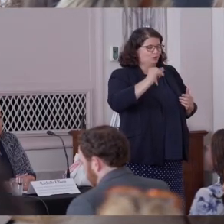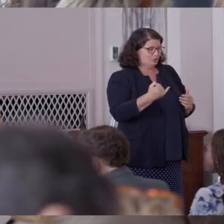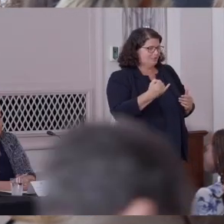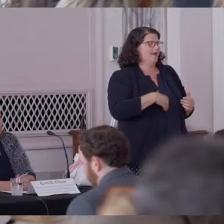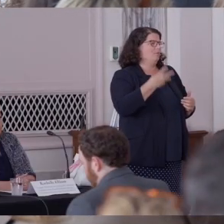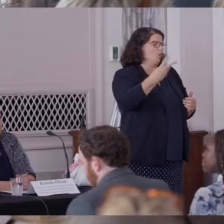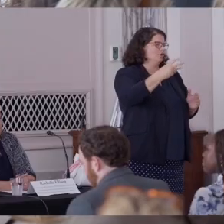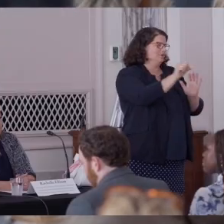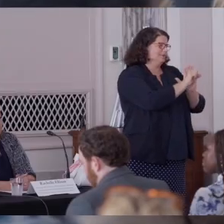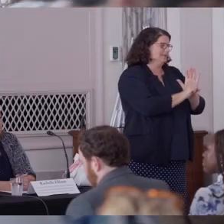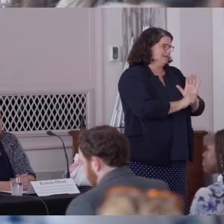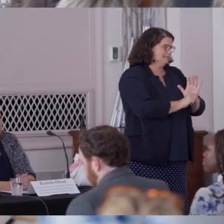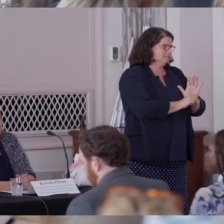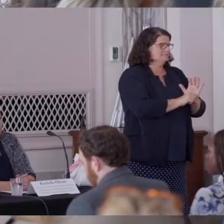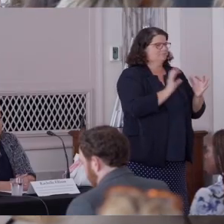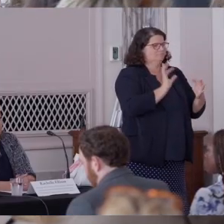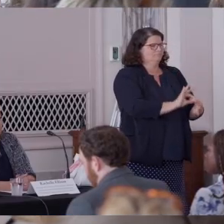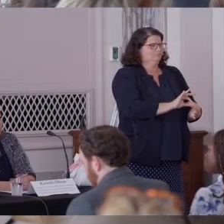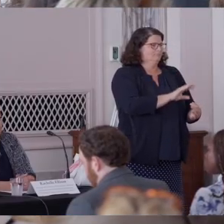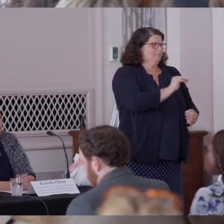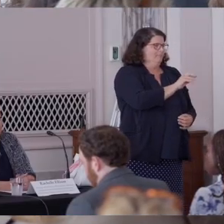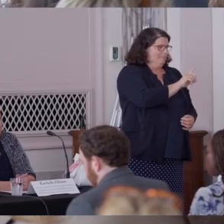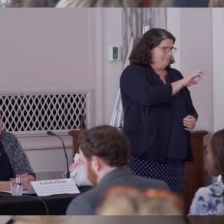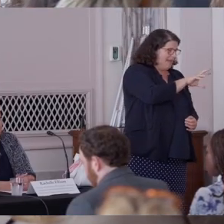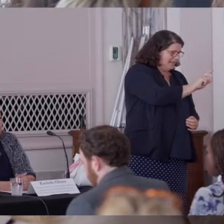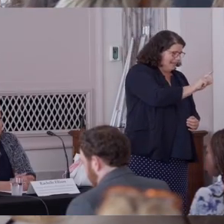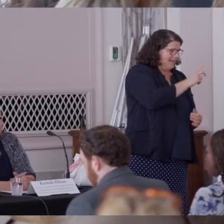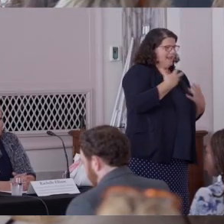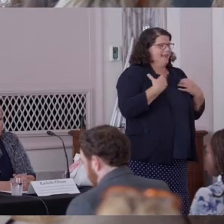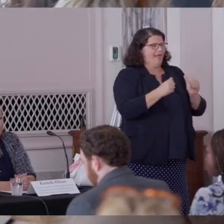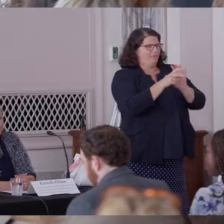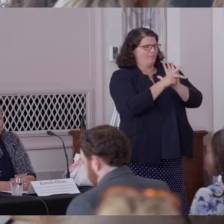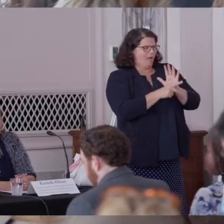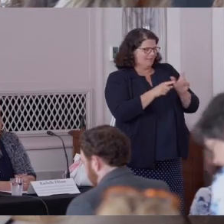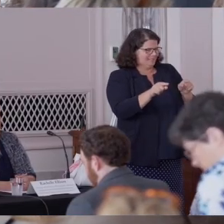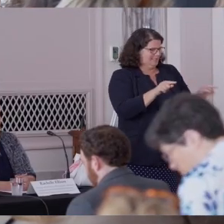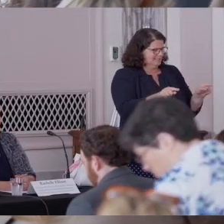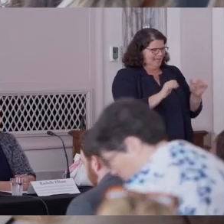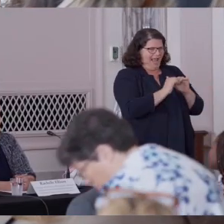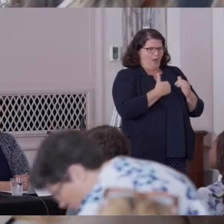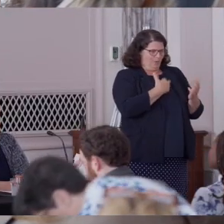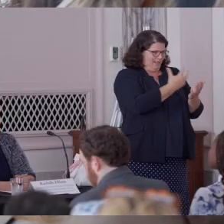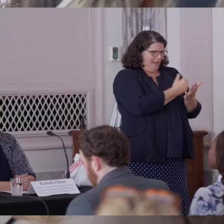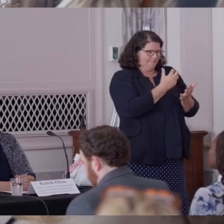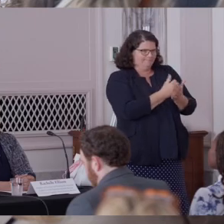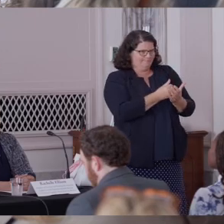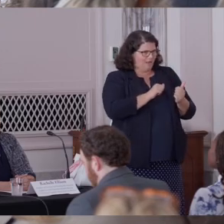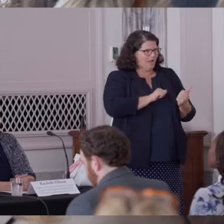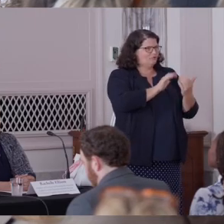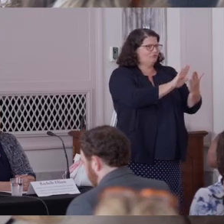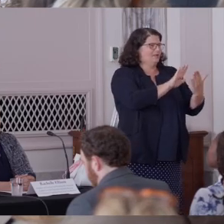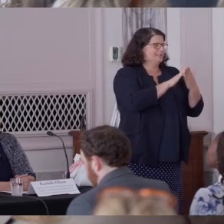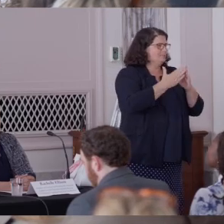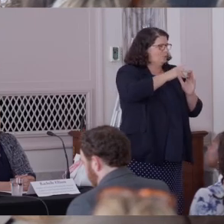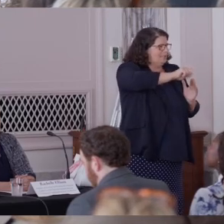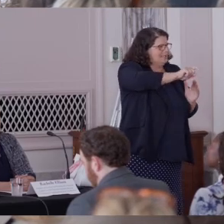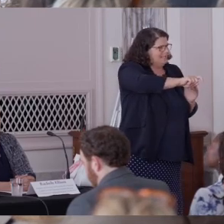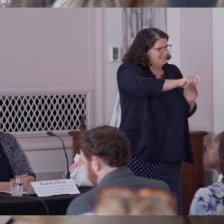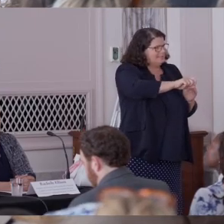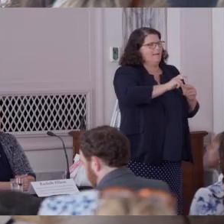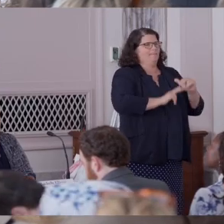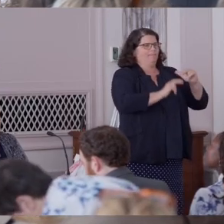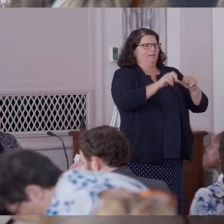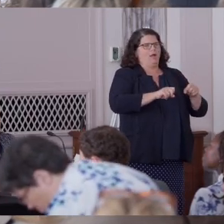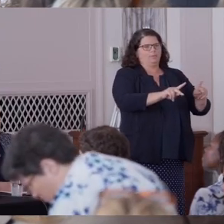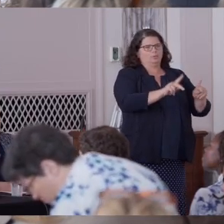around how to use Medicaid and health policy levers to address community needs and build opportunities for people with disabilities,